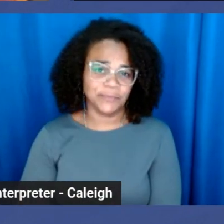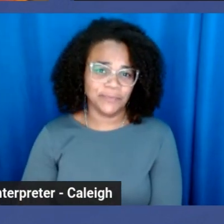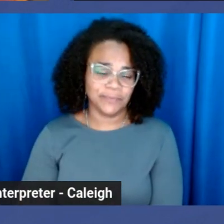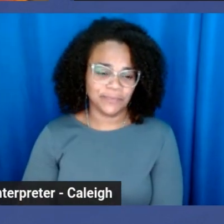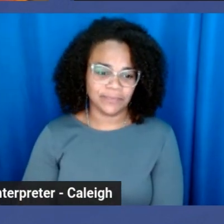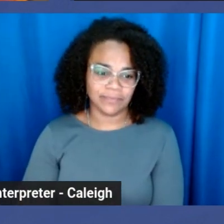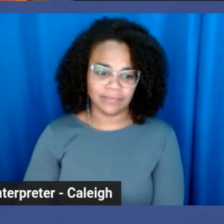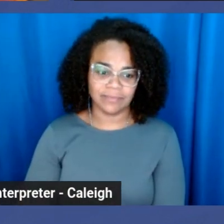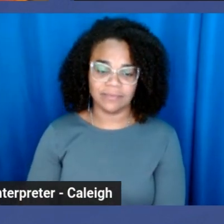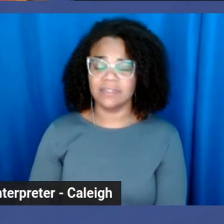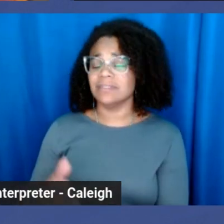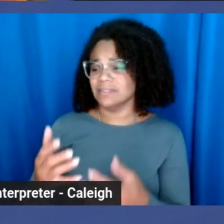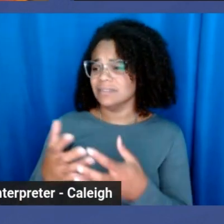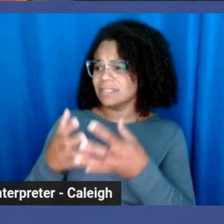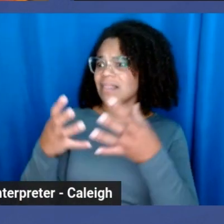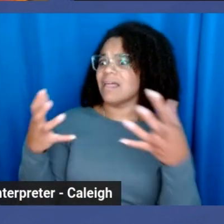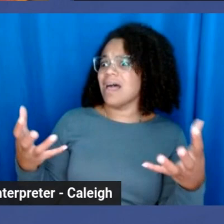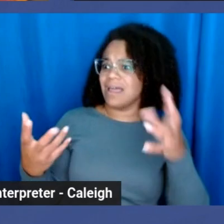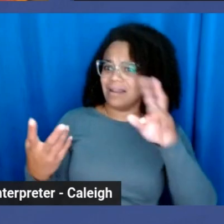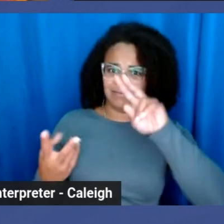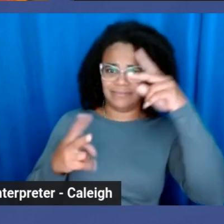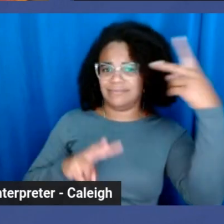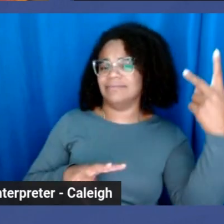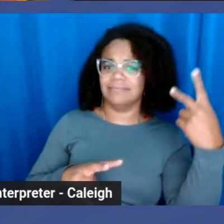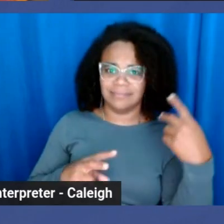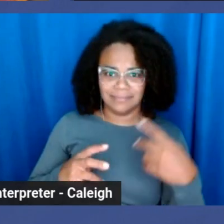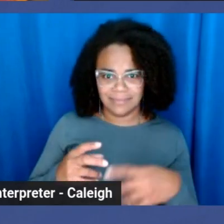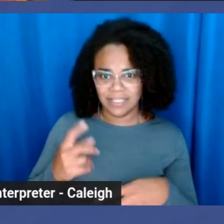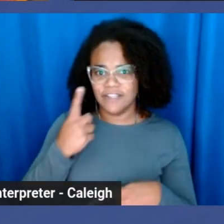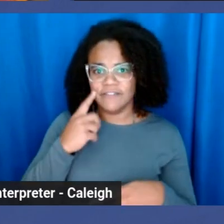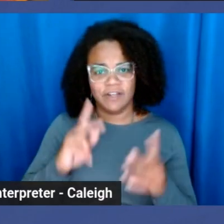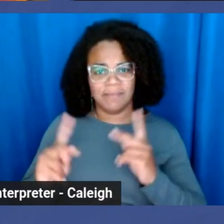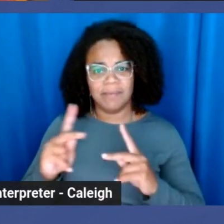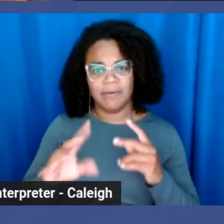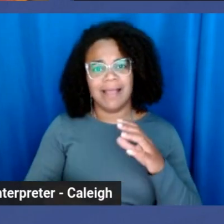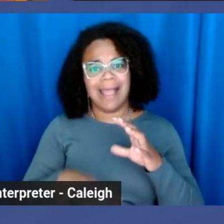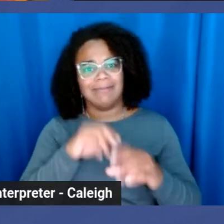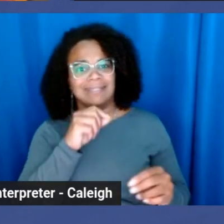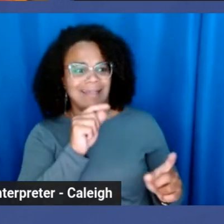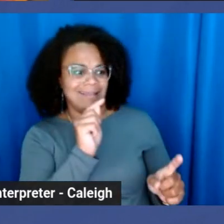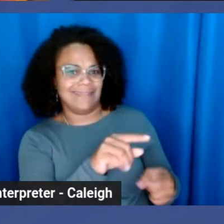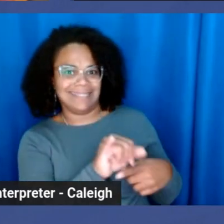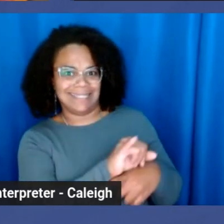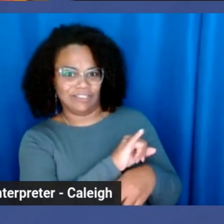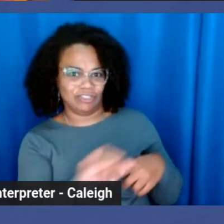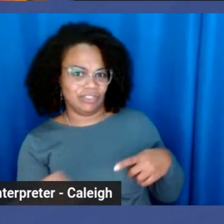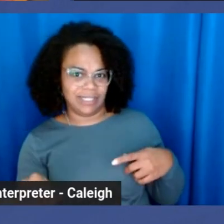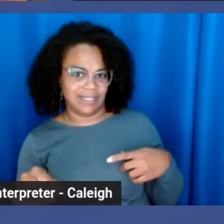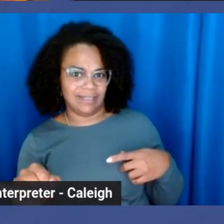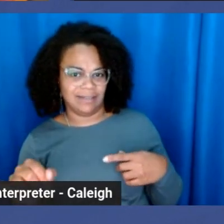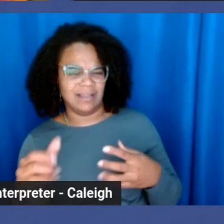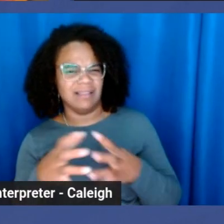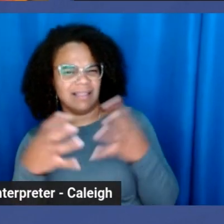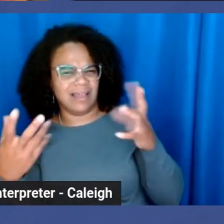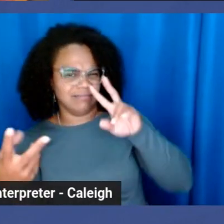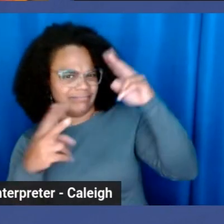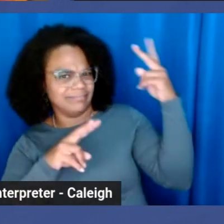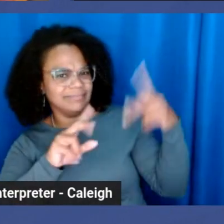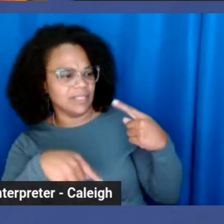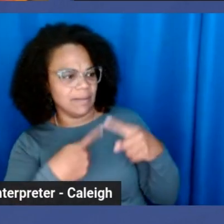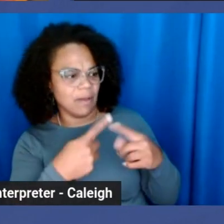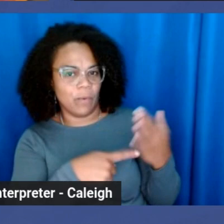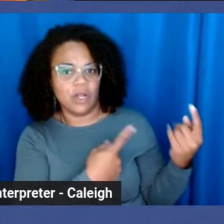There's a lot of misunderstanding for folks outside of these industries and these spaces about what actually goes on,